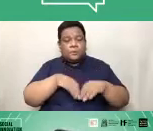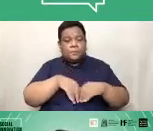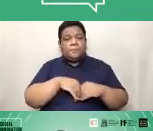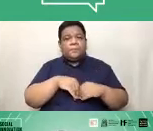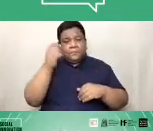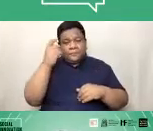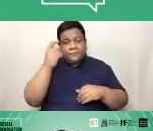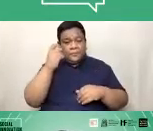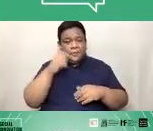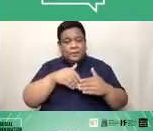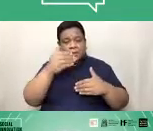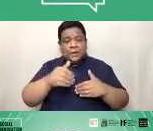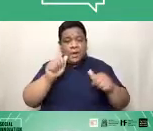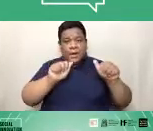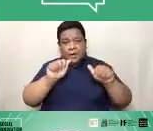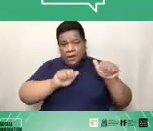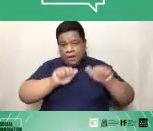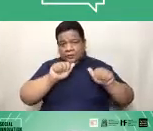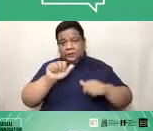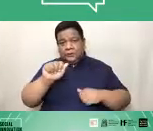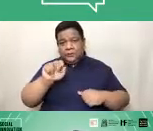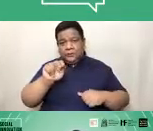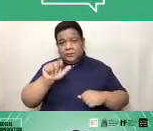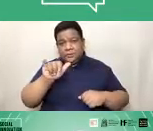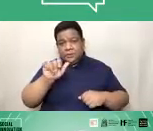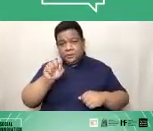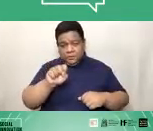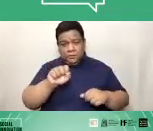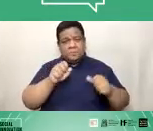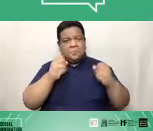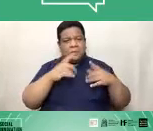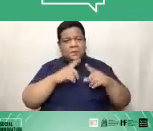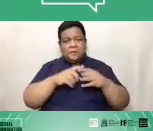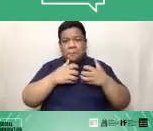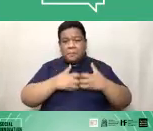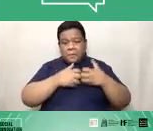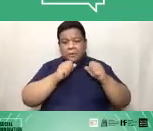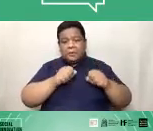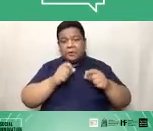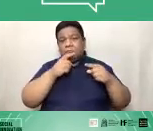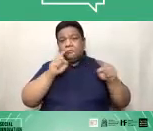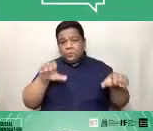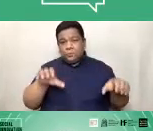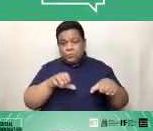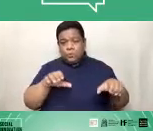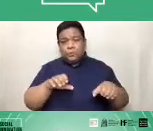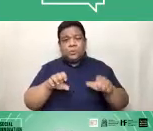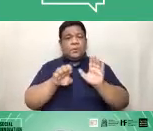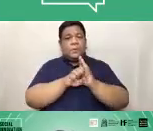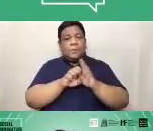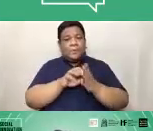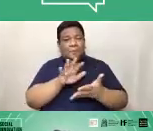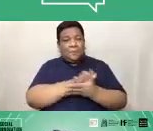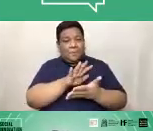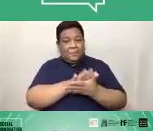is analysis. So there are many machines that can do this. For example, a piece of paper will be